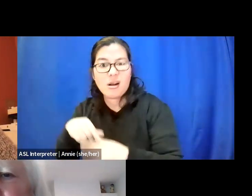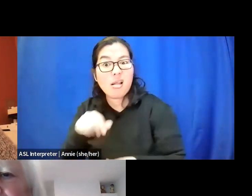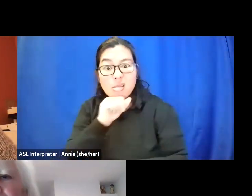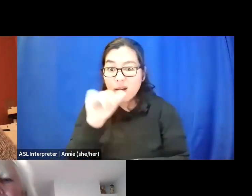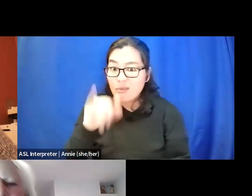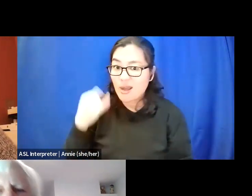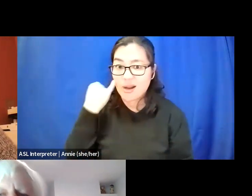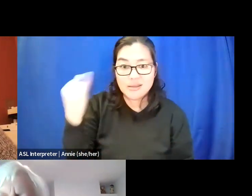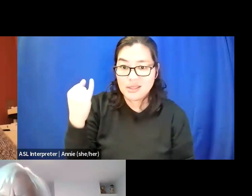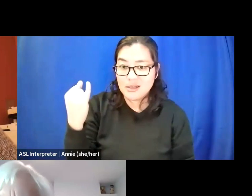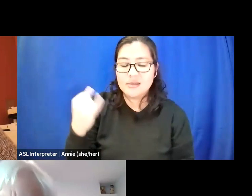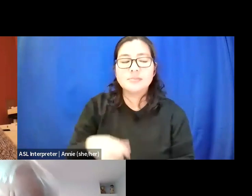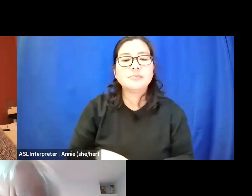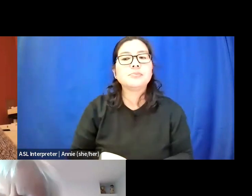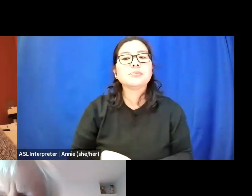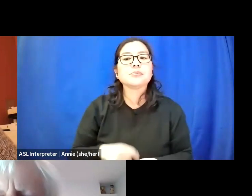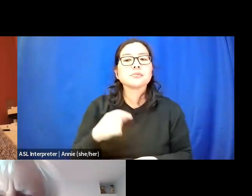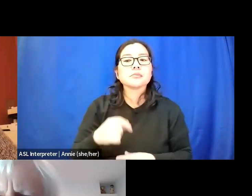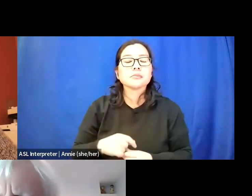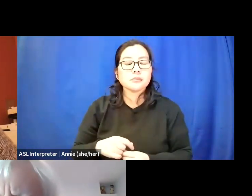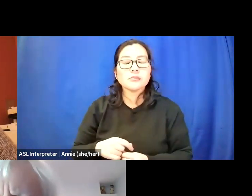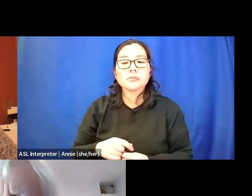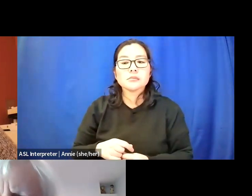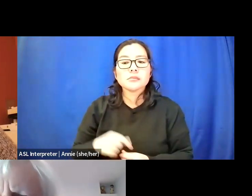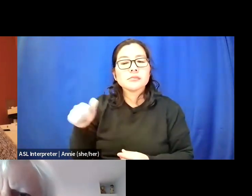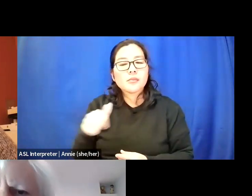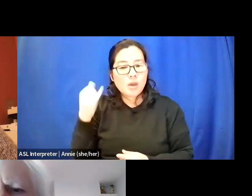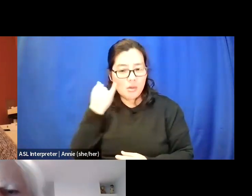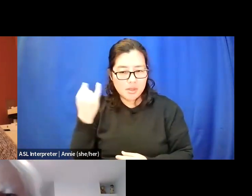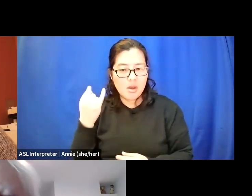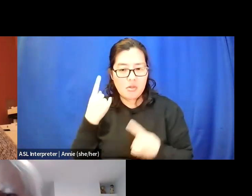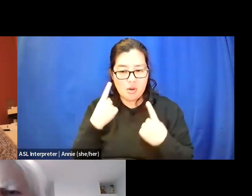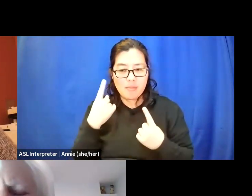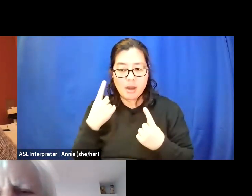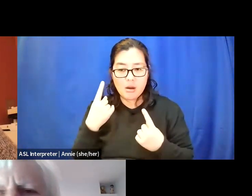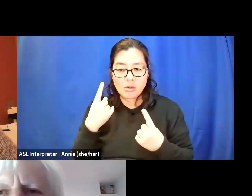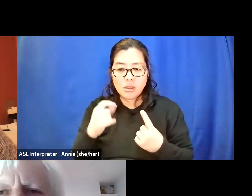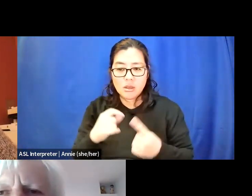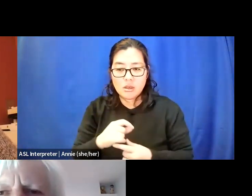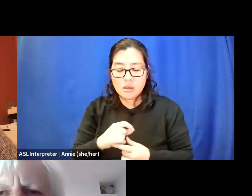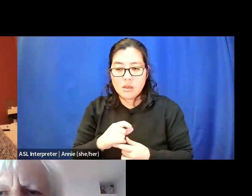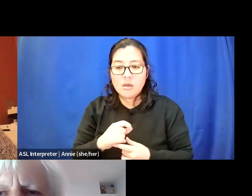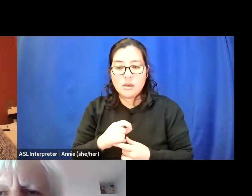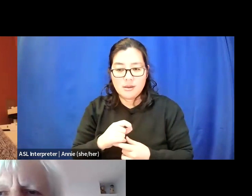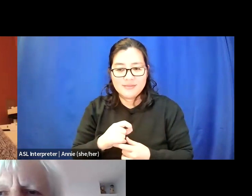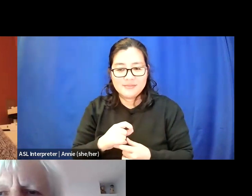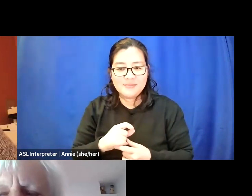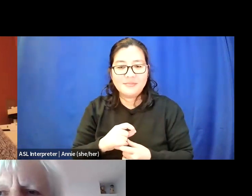idea. But the other thing that occurs to me, because I've done this,